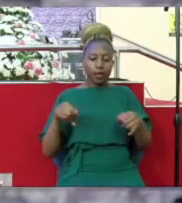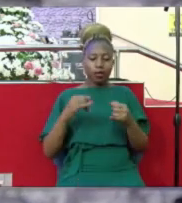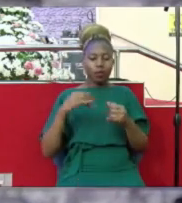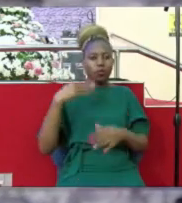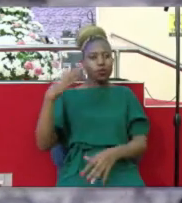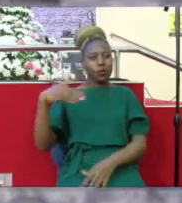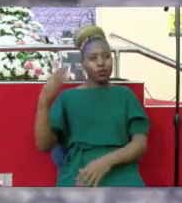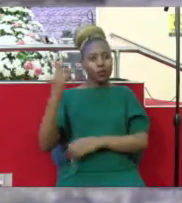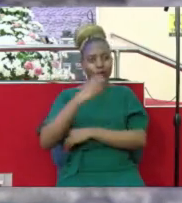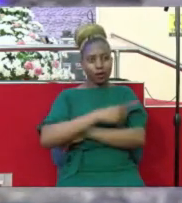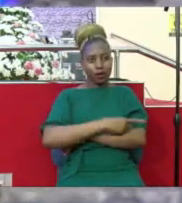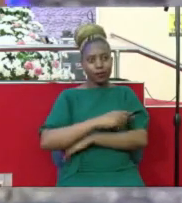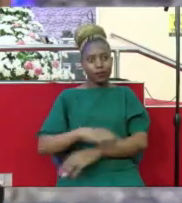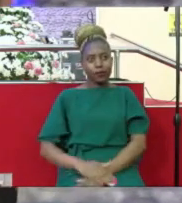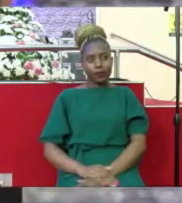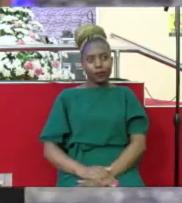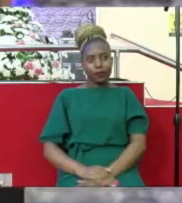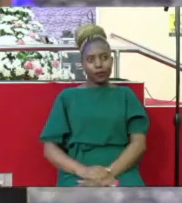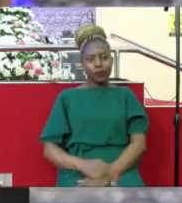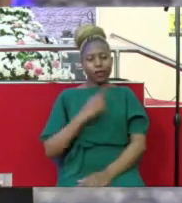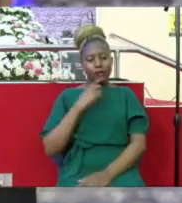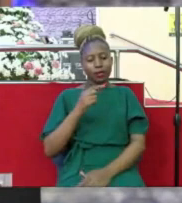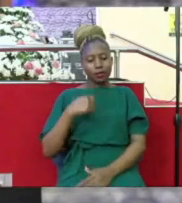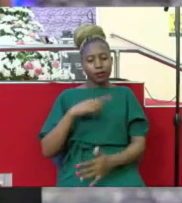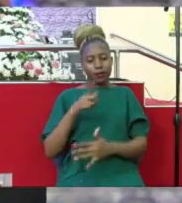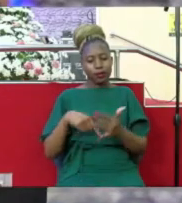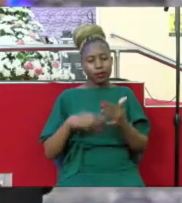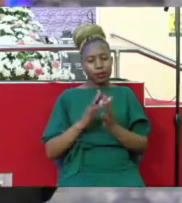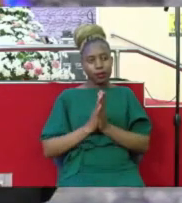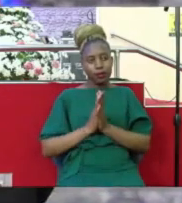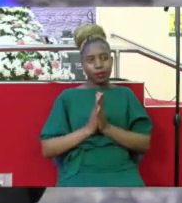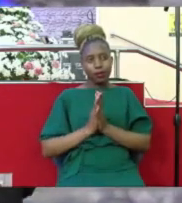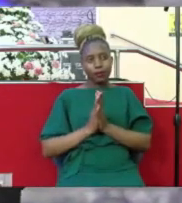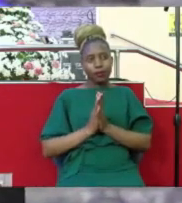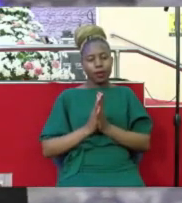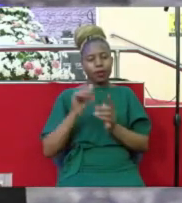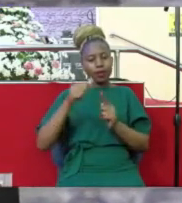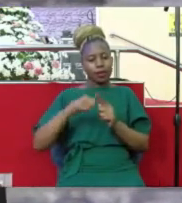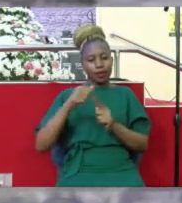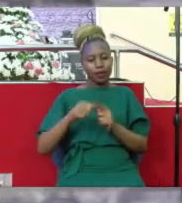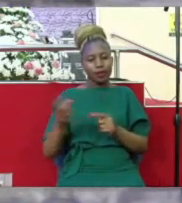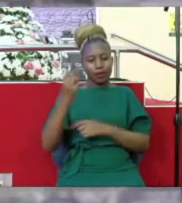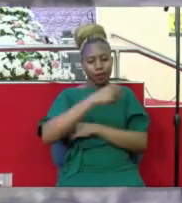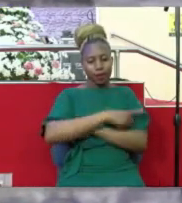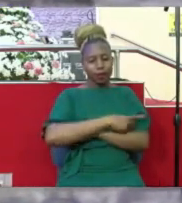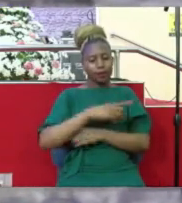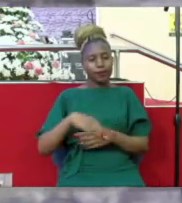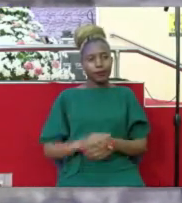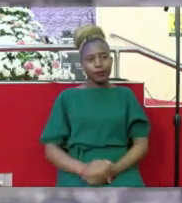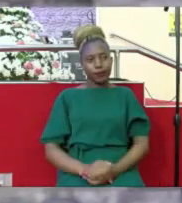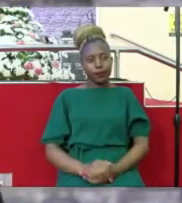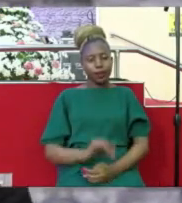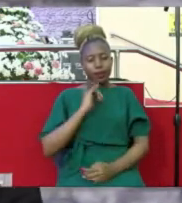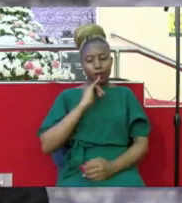asubuhi. It tells me. Inaniambia that every day. Ya kwamba kila siku is a